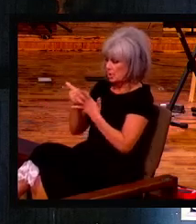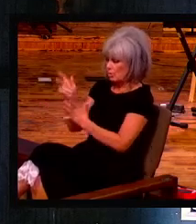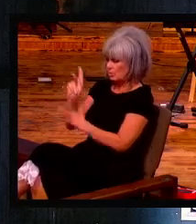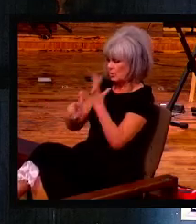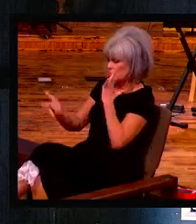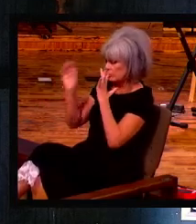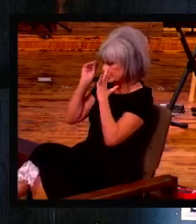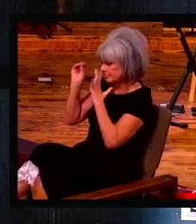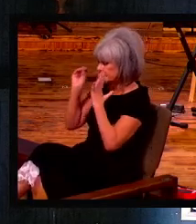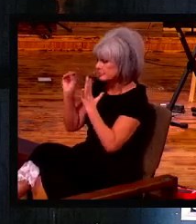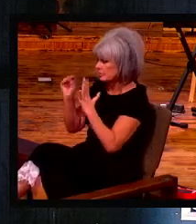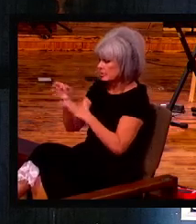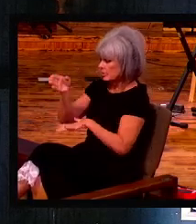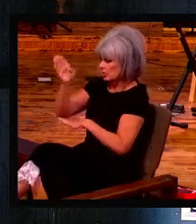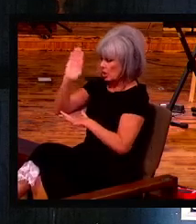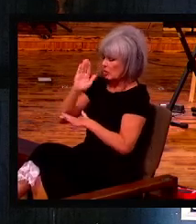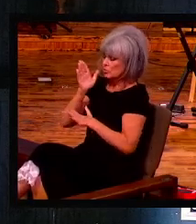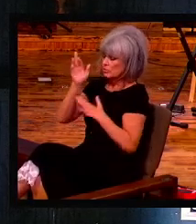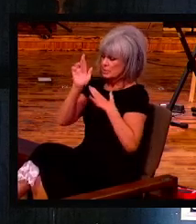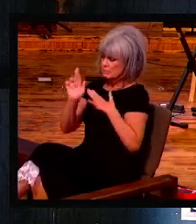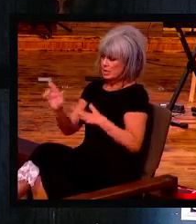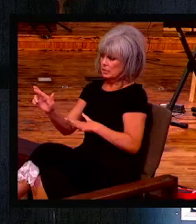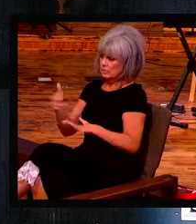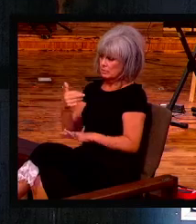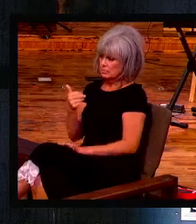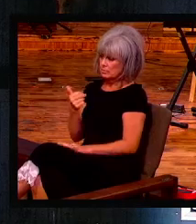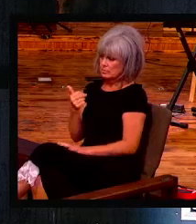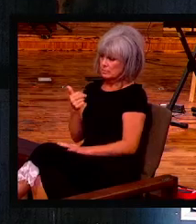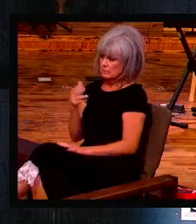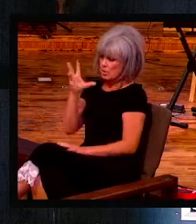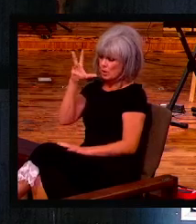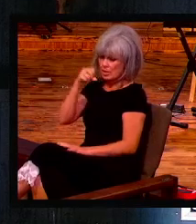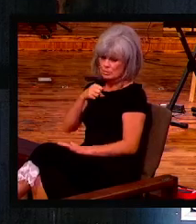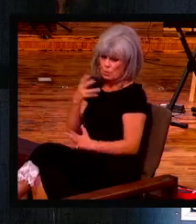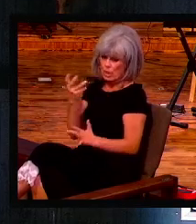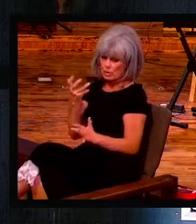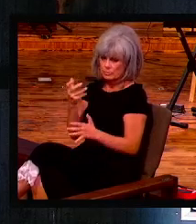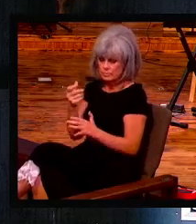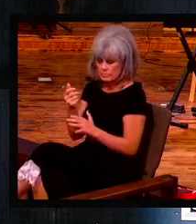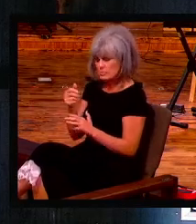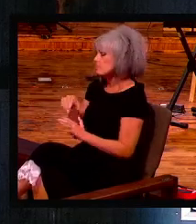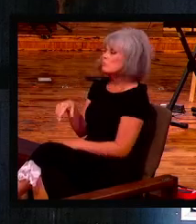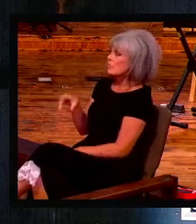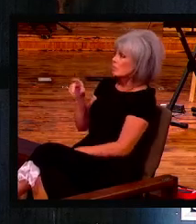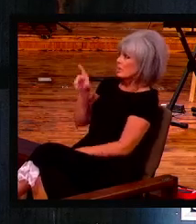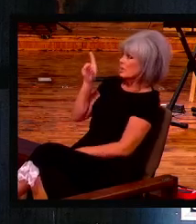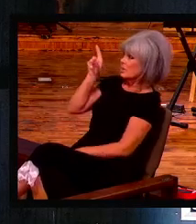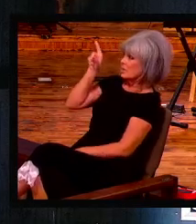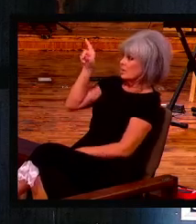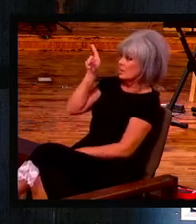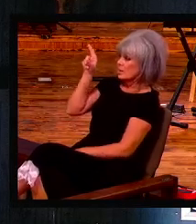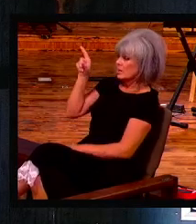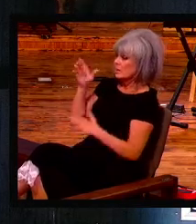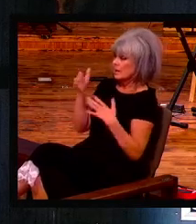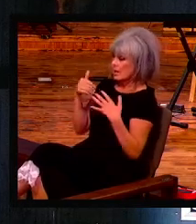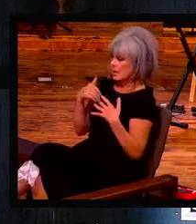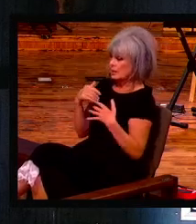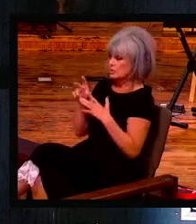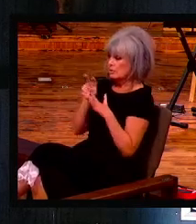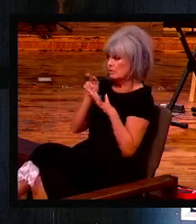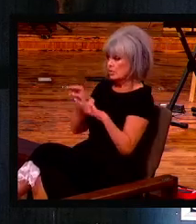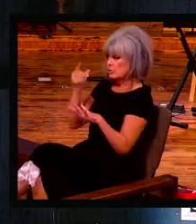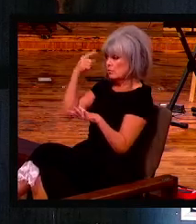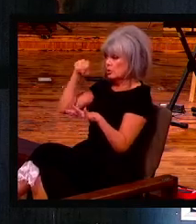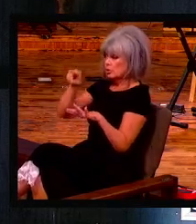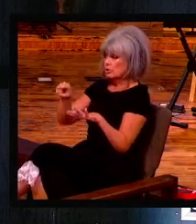And God is no respecter of person. So guess what? He has a vision for you, whether you believe it or not.